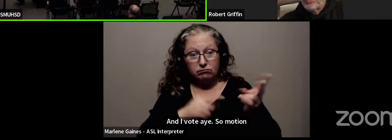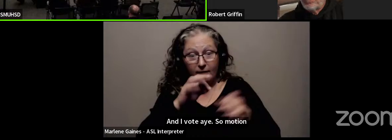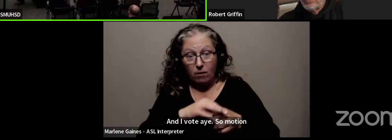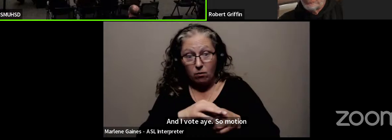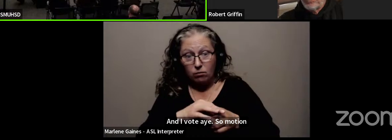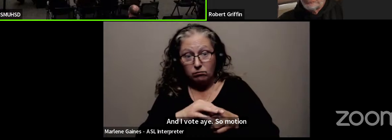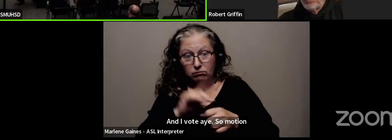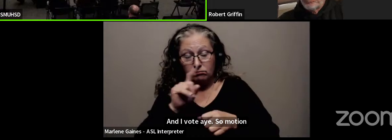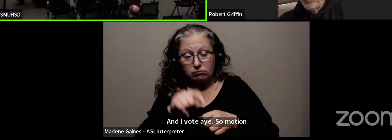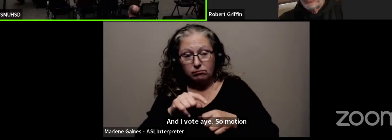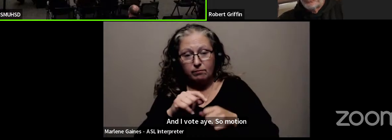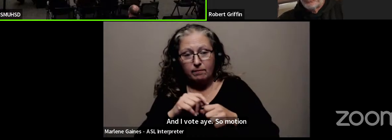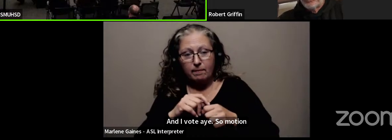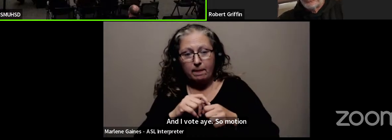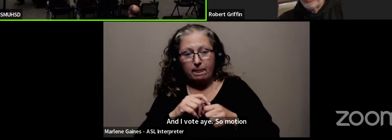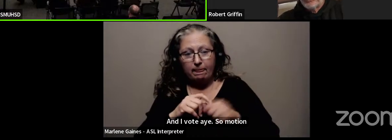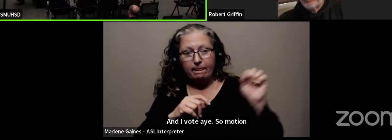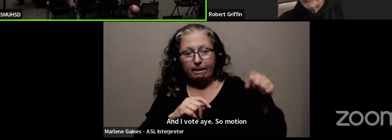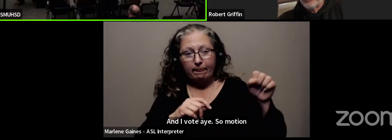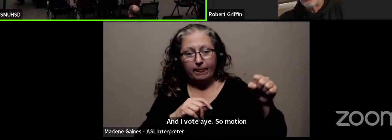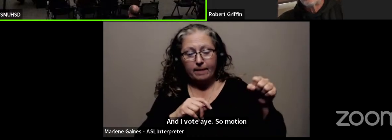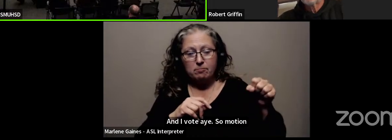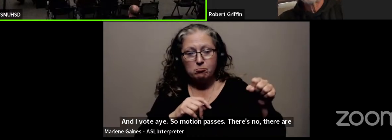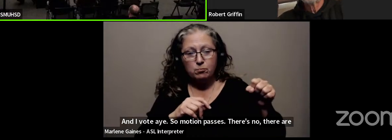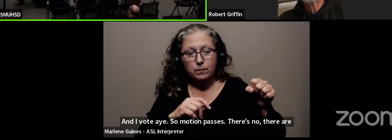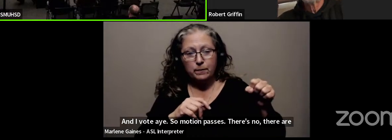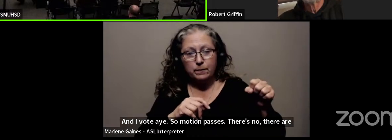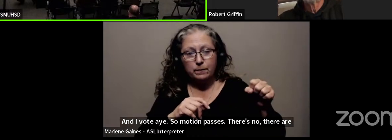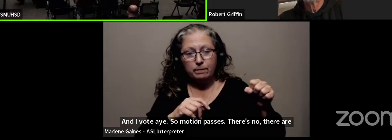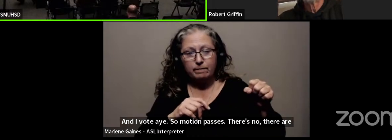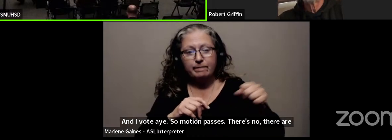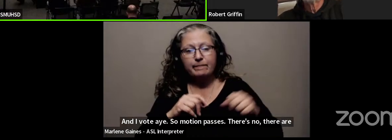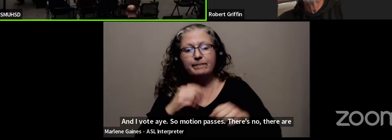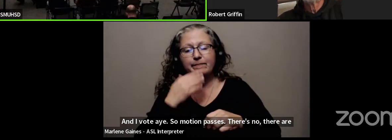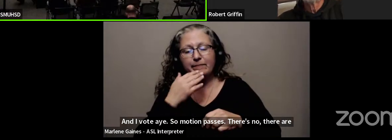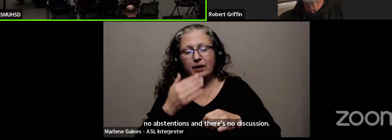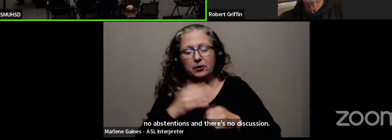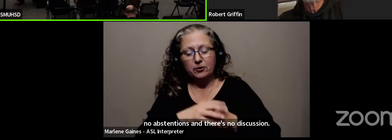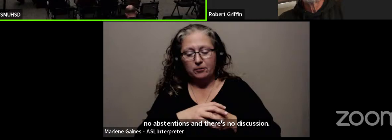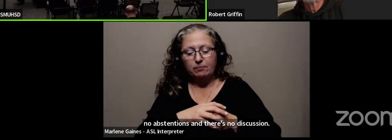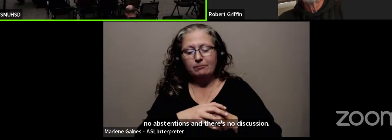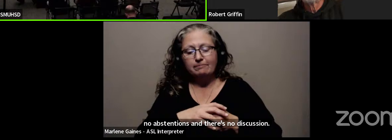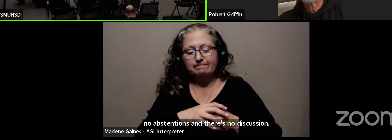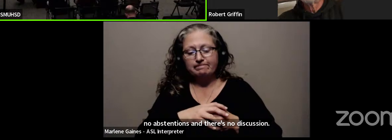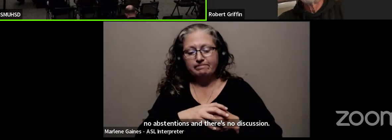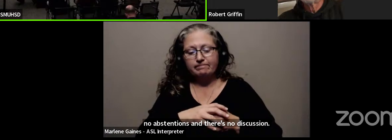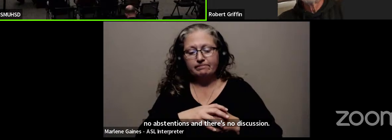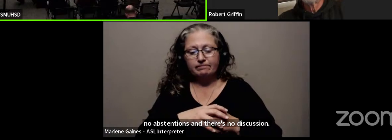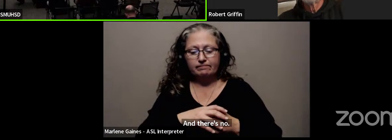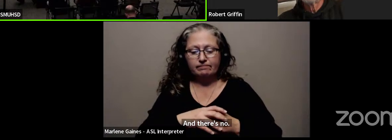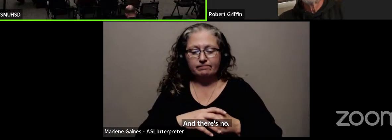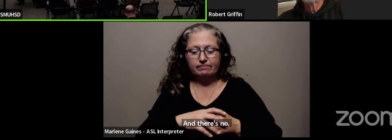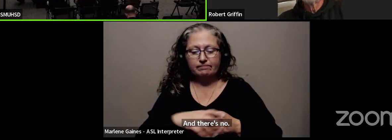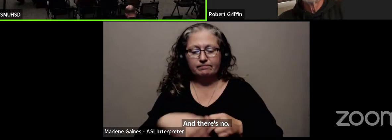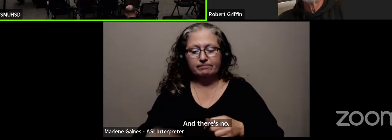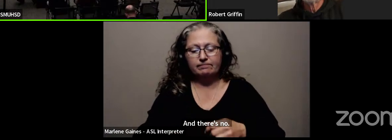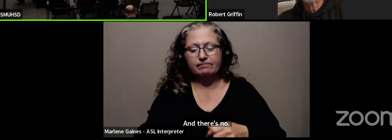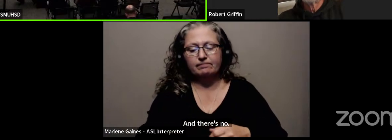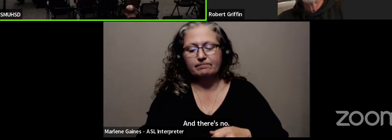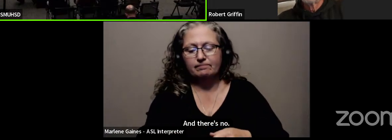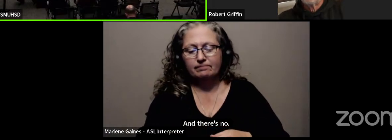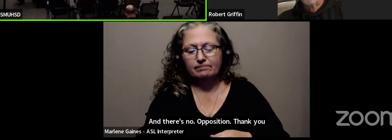vote? Aye. Thank you. Okay. Go ahead and thank